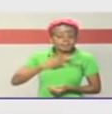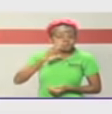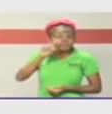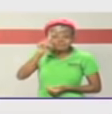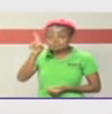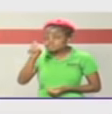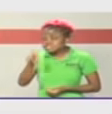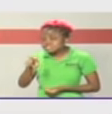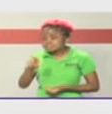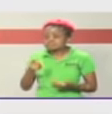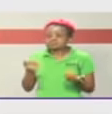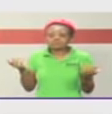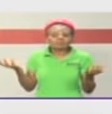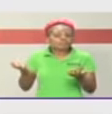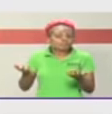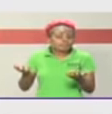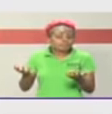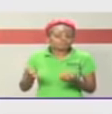light of the